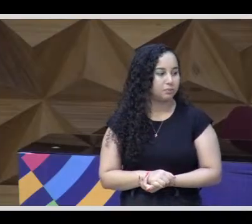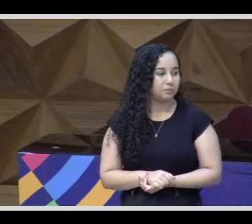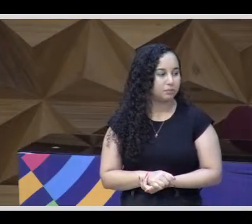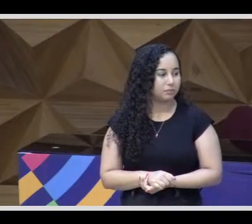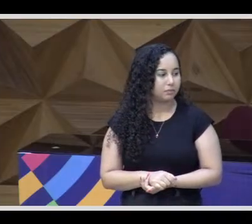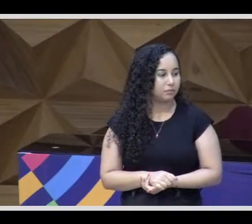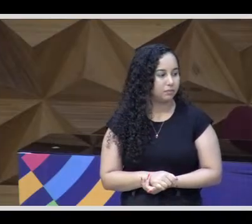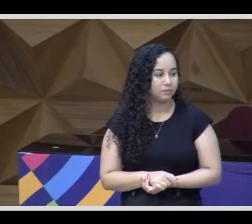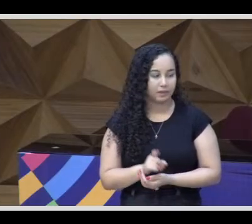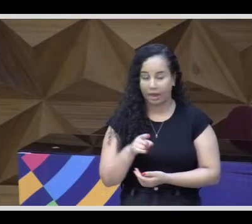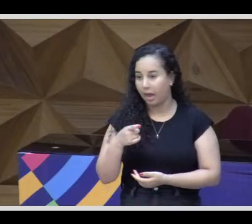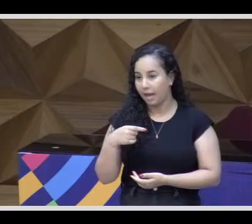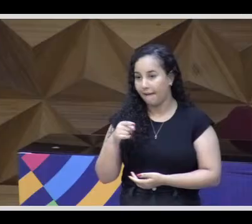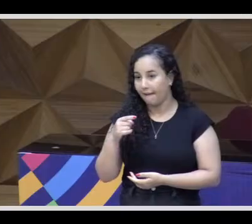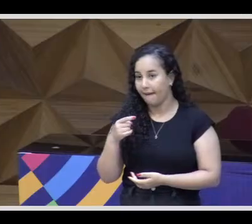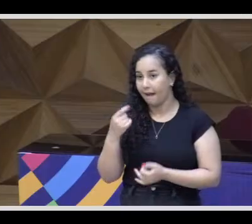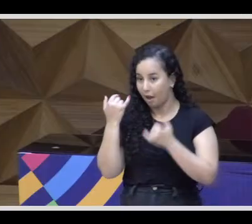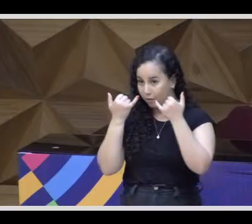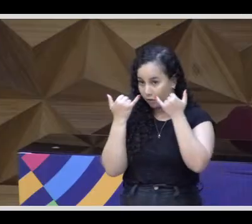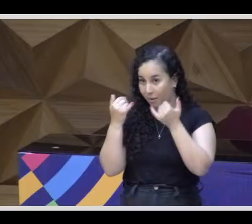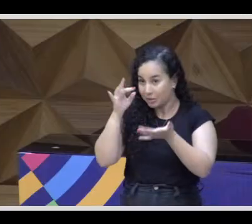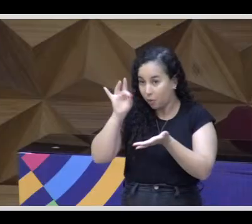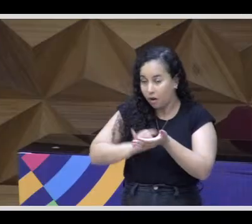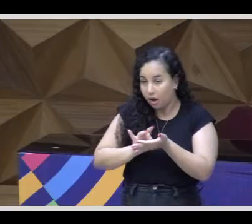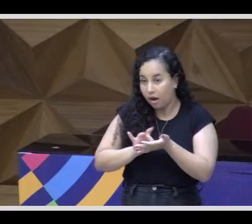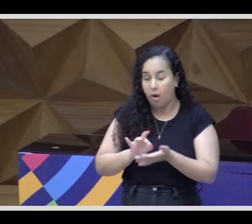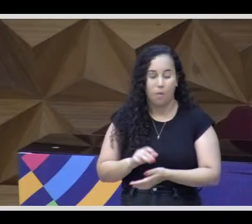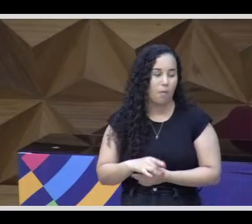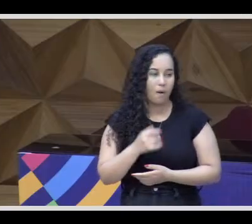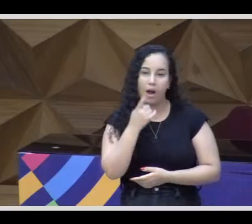the real data, the real IPD of this